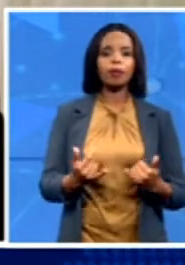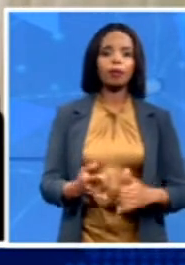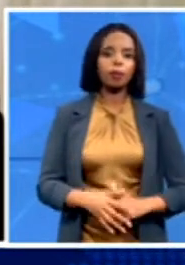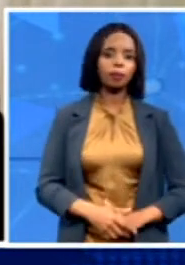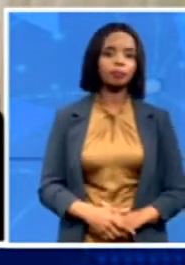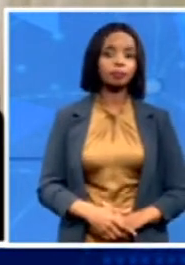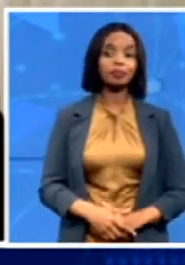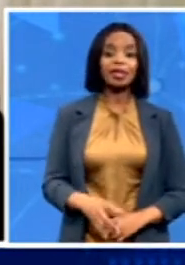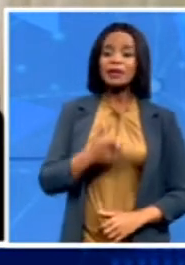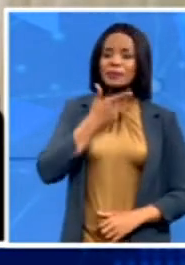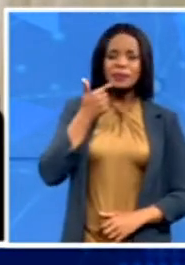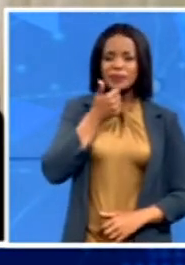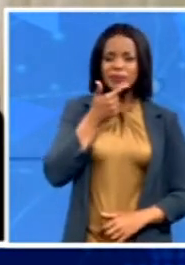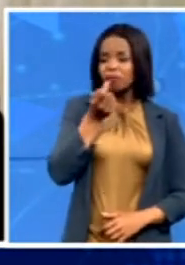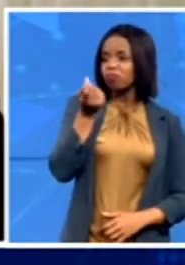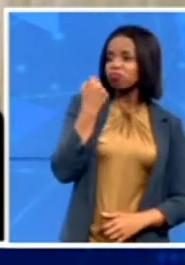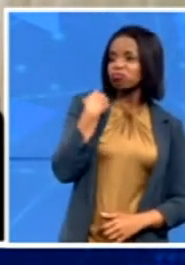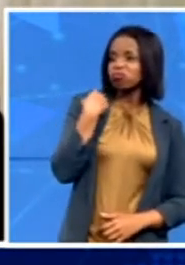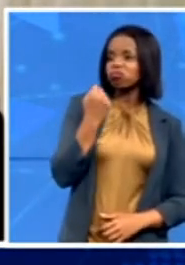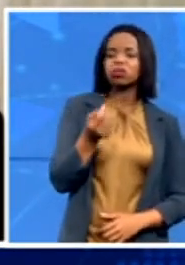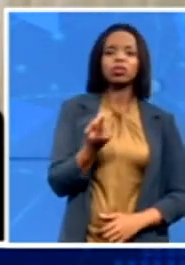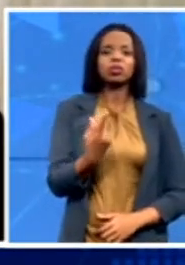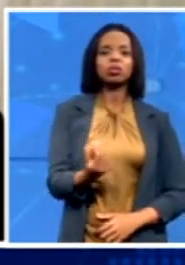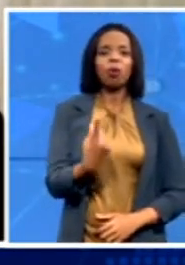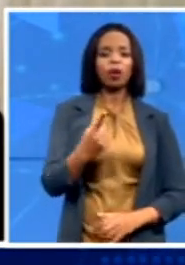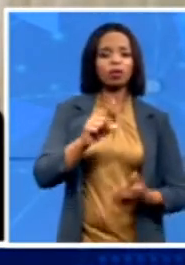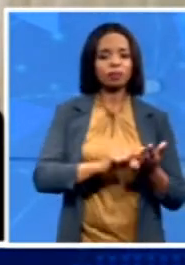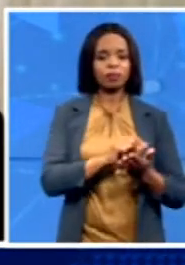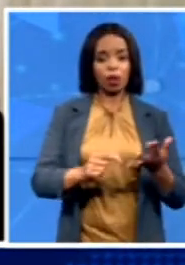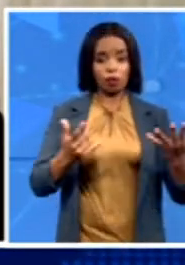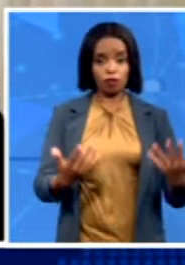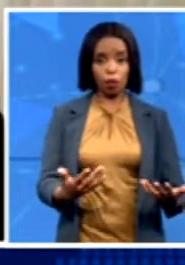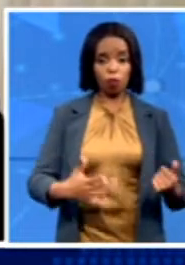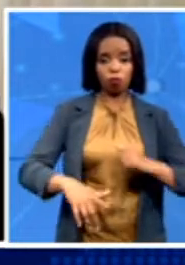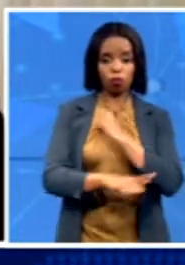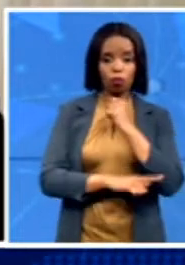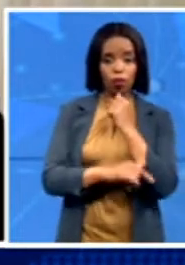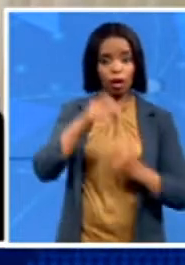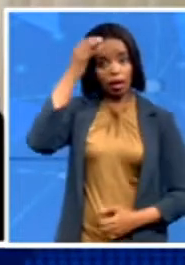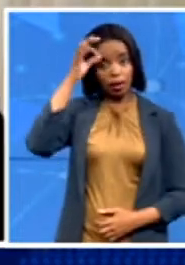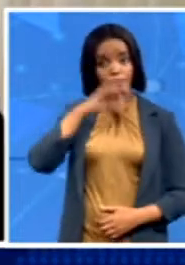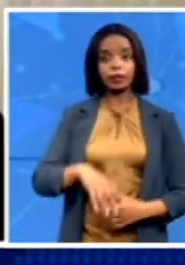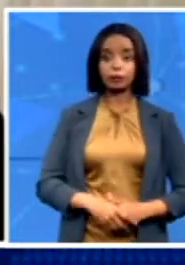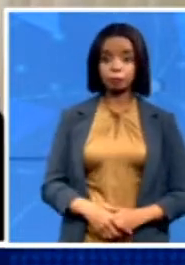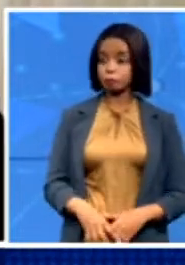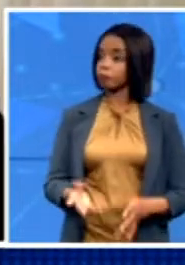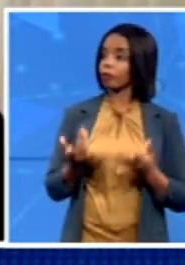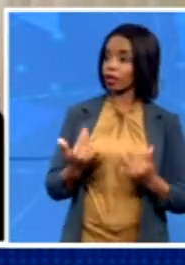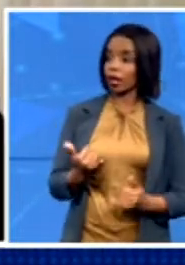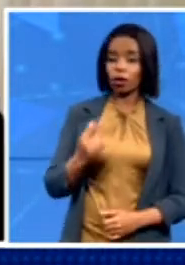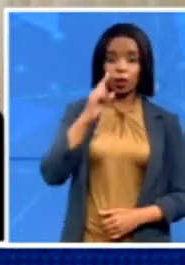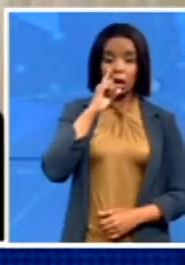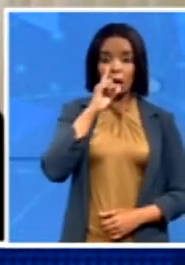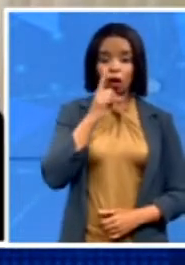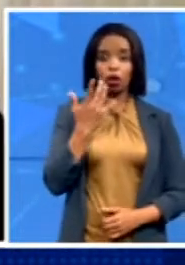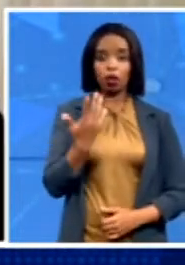looking forward to a national election in 2024. How does having a proper count of the citizens